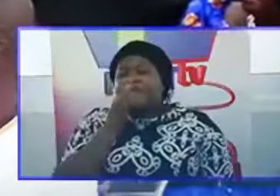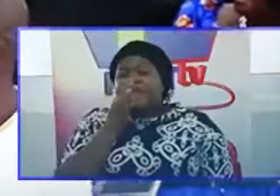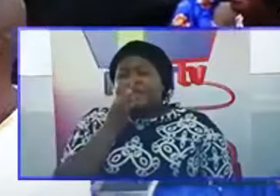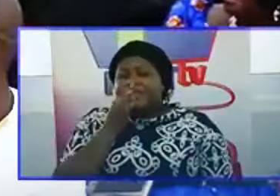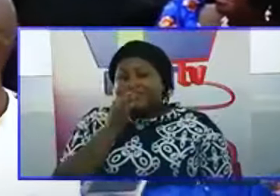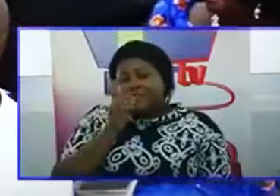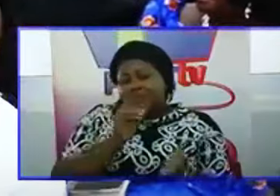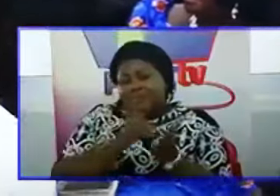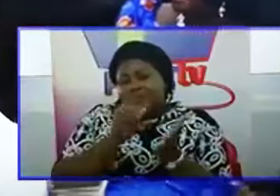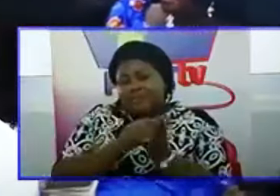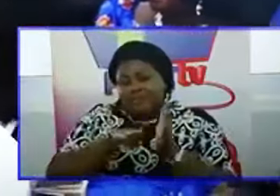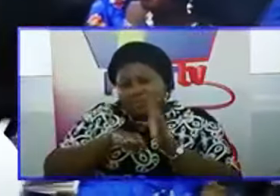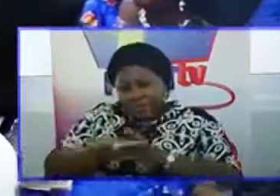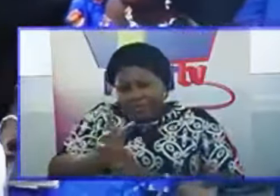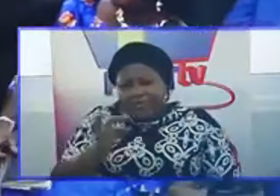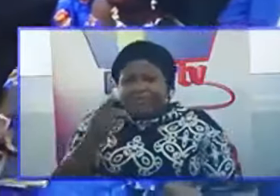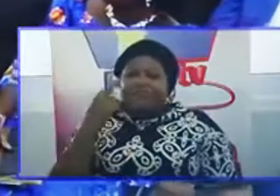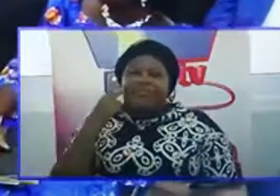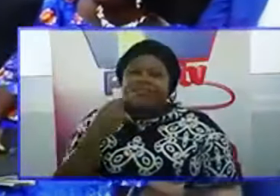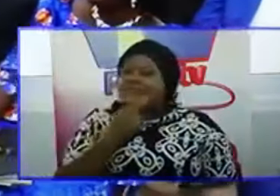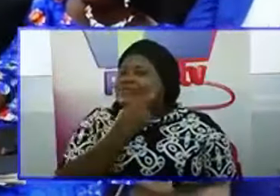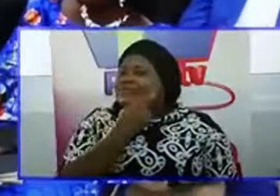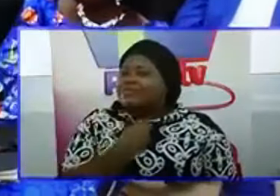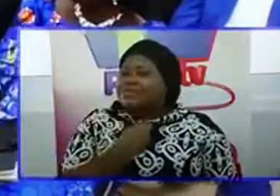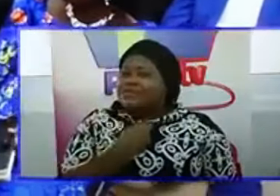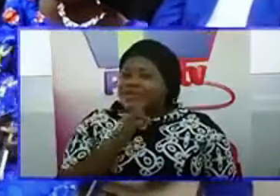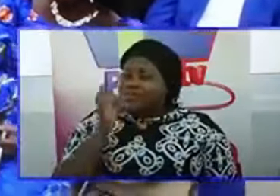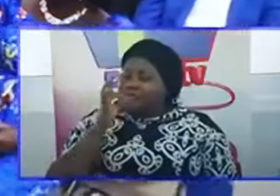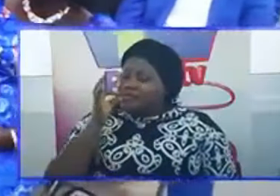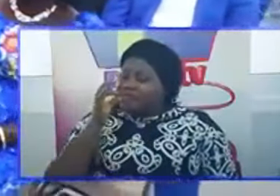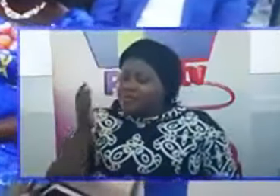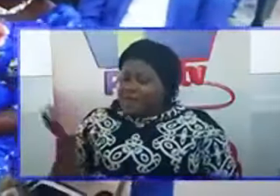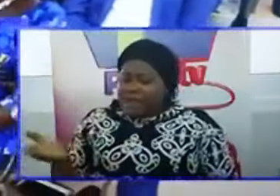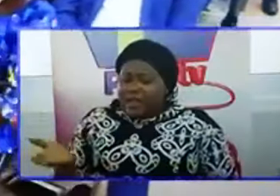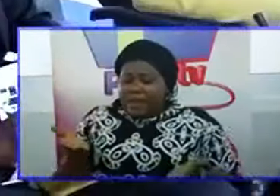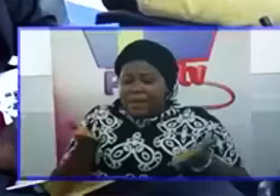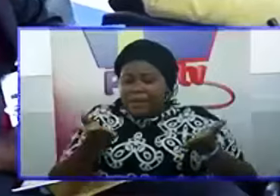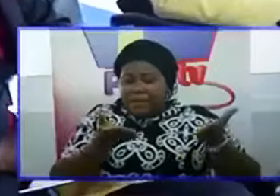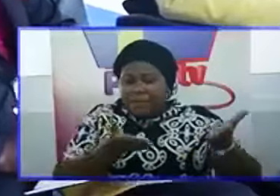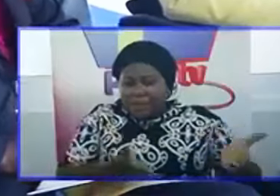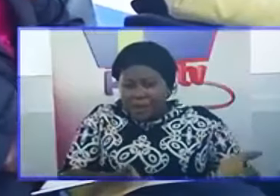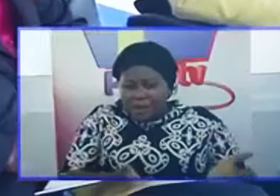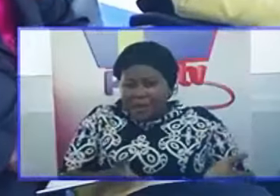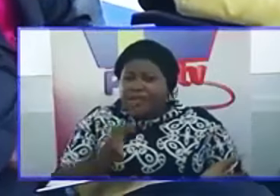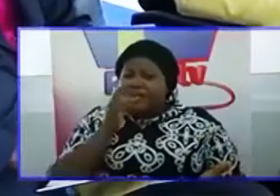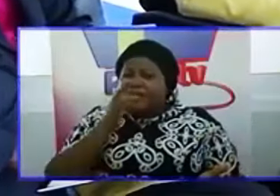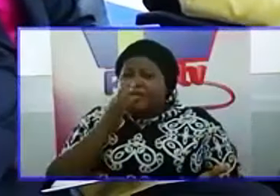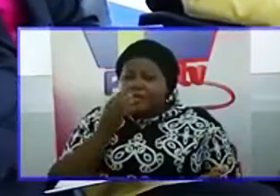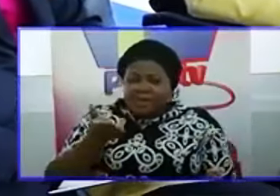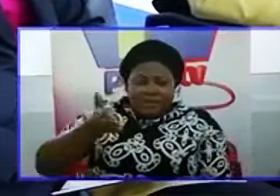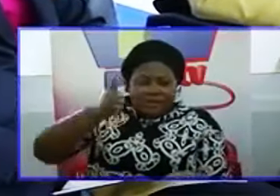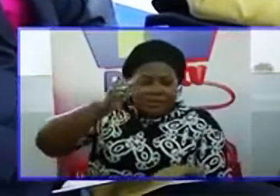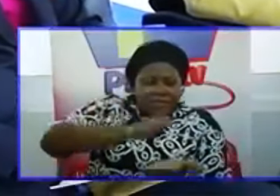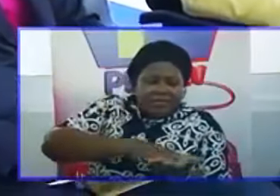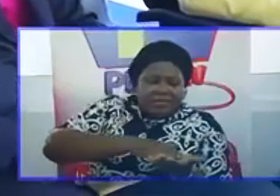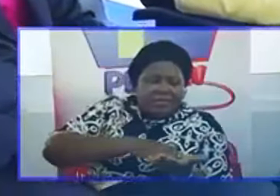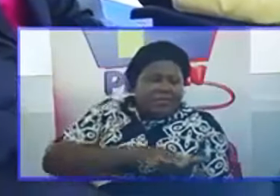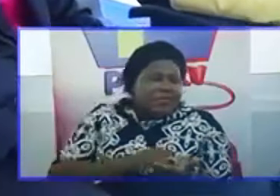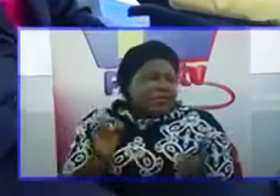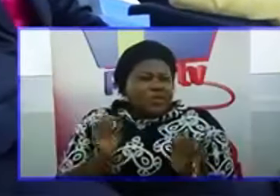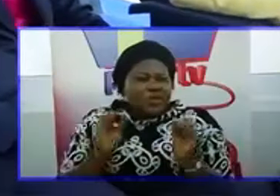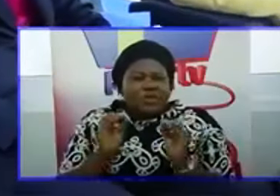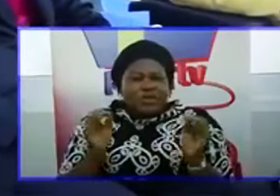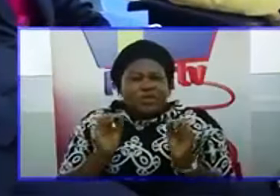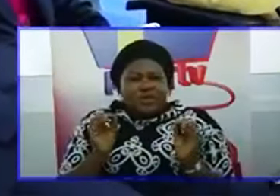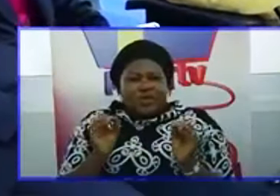goes to the restaurant for food, and when they fetch the food, they didn't just put it in his palm. There is another someone who